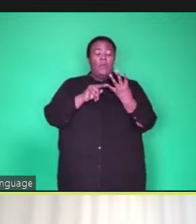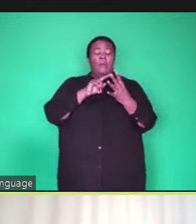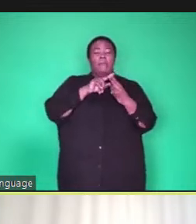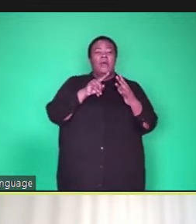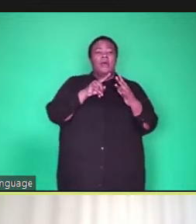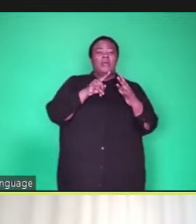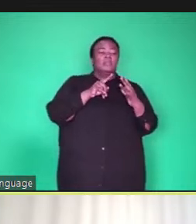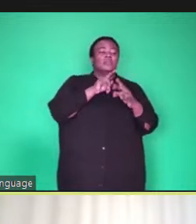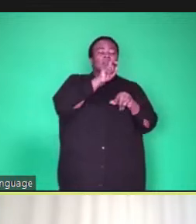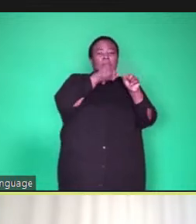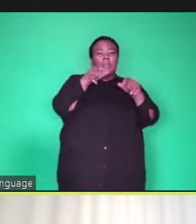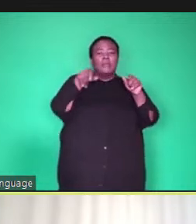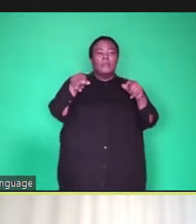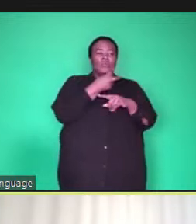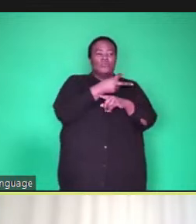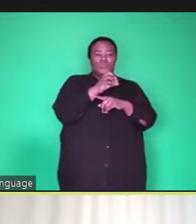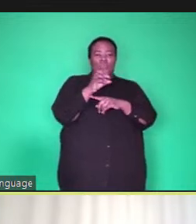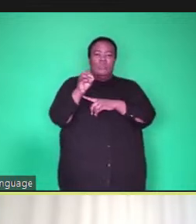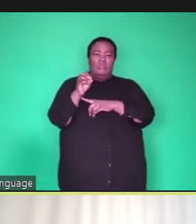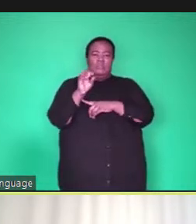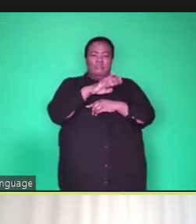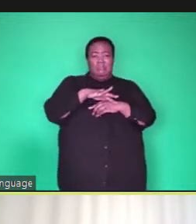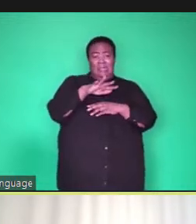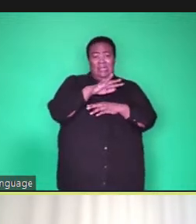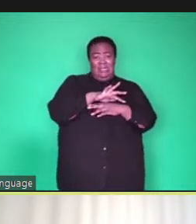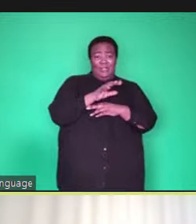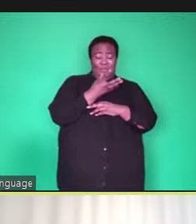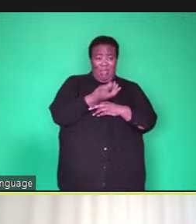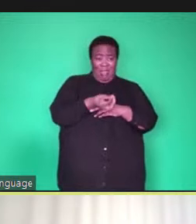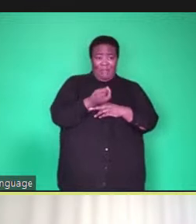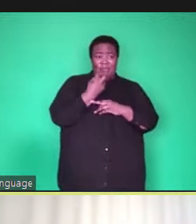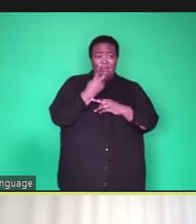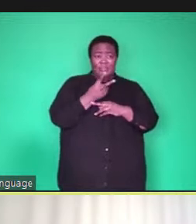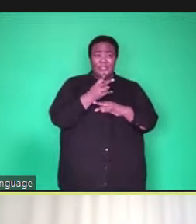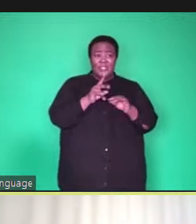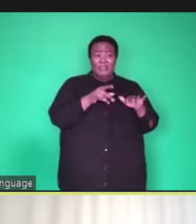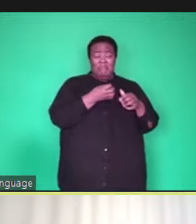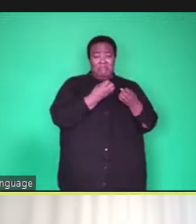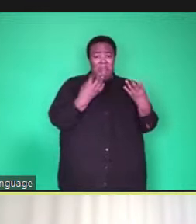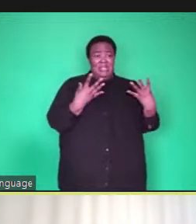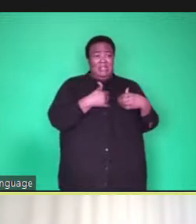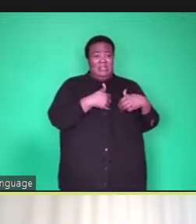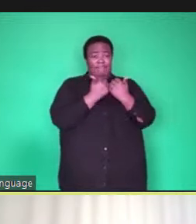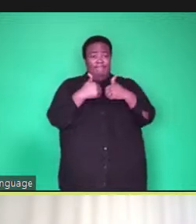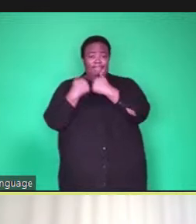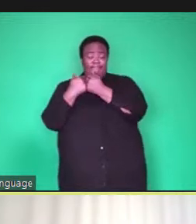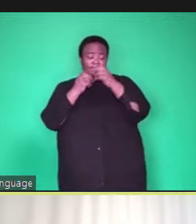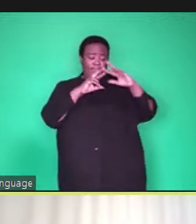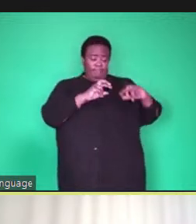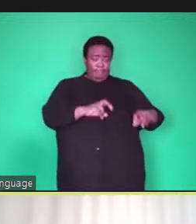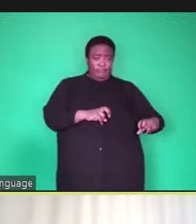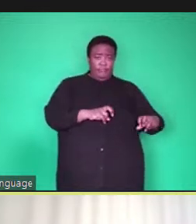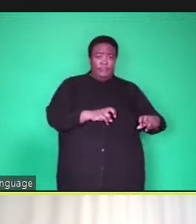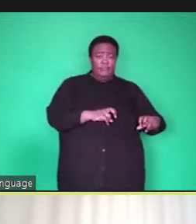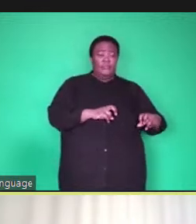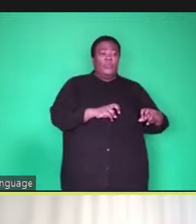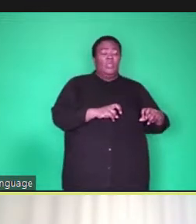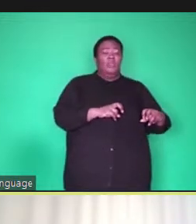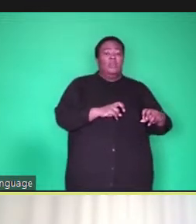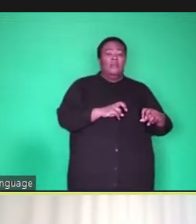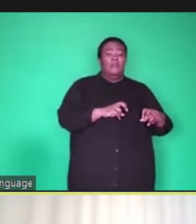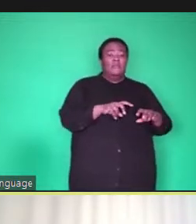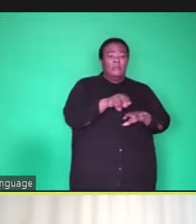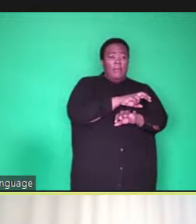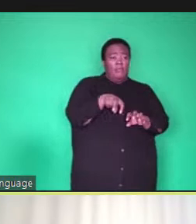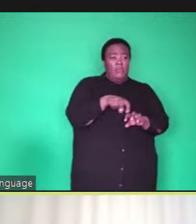has solutions to many of the challenges for investigating migration. First, it's nationally representative. It's the only